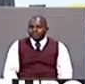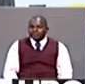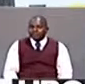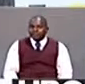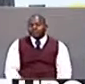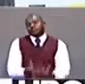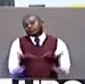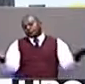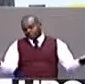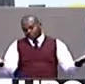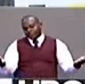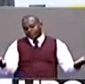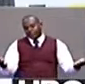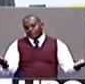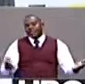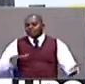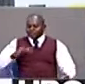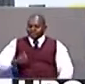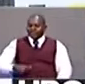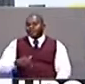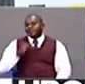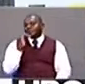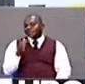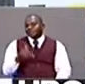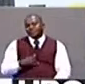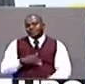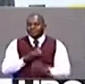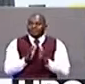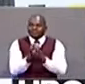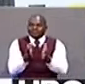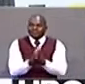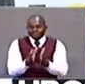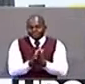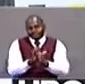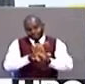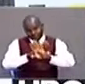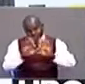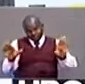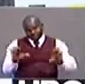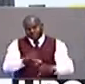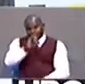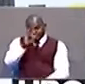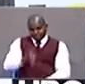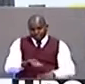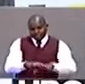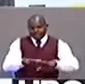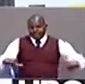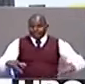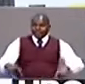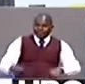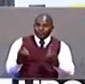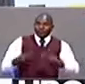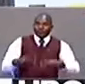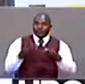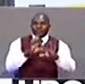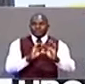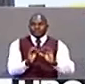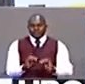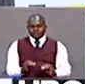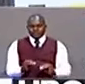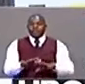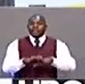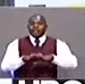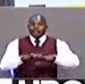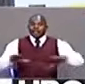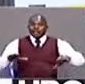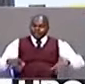But anyway, Madam Speaker, just to clarify, it's not a question of land conflict. It's a land